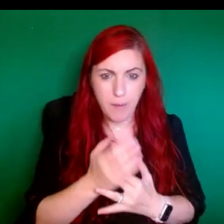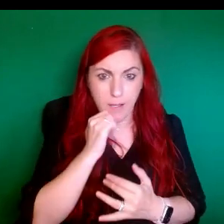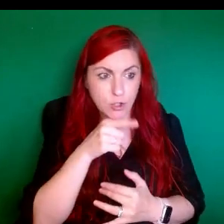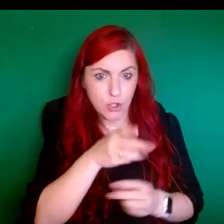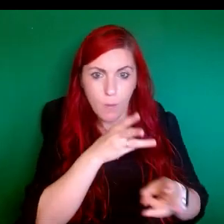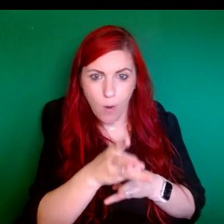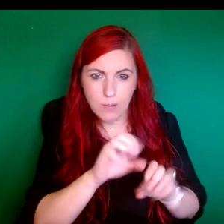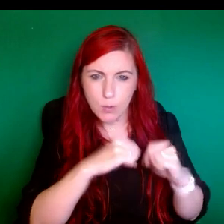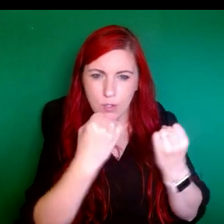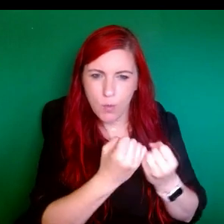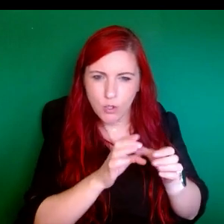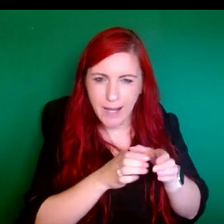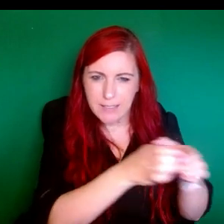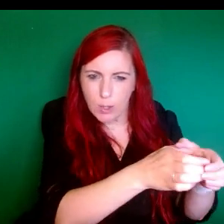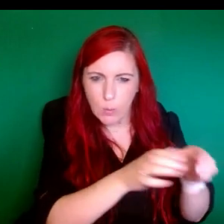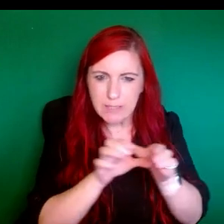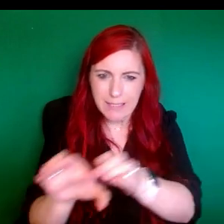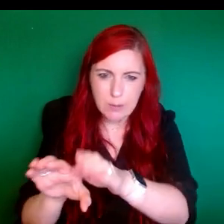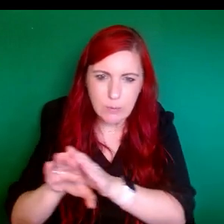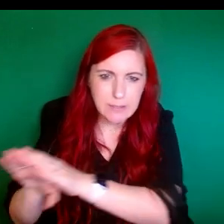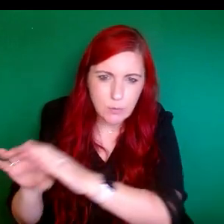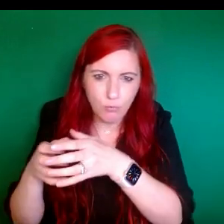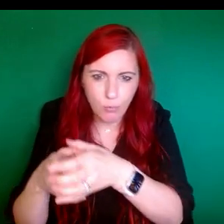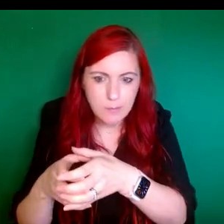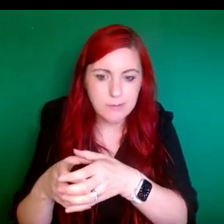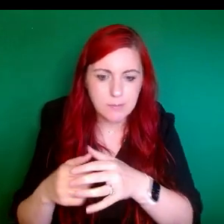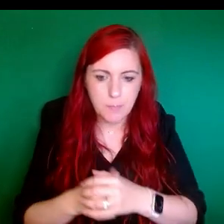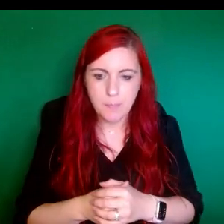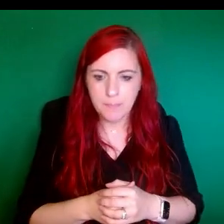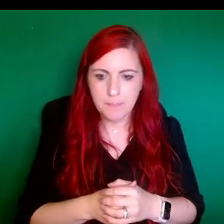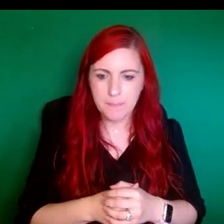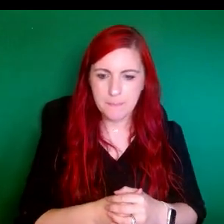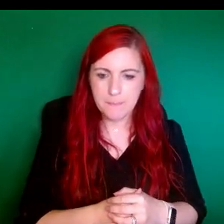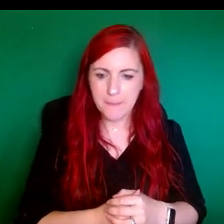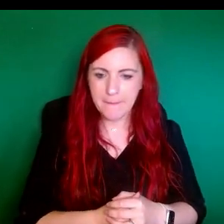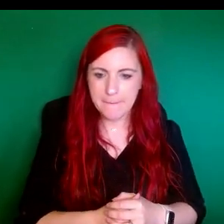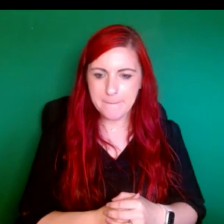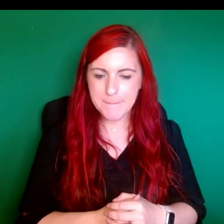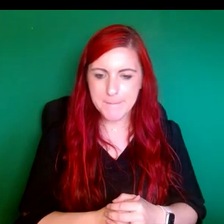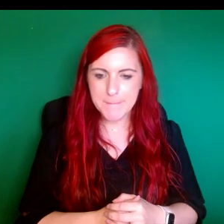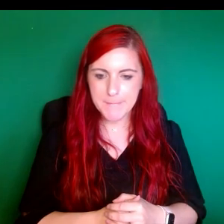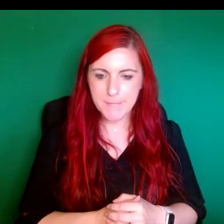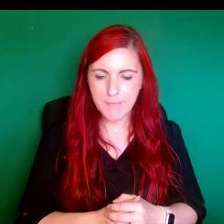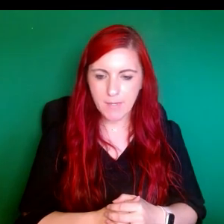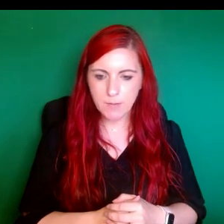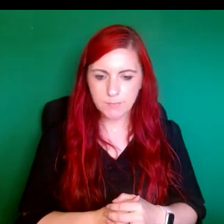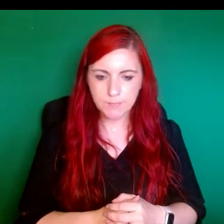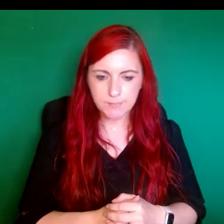has extensive experience working with socially excluded groups in community settings similar to ours.